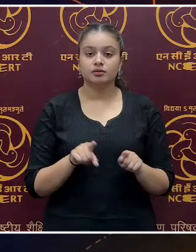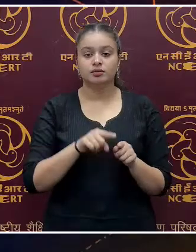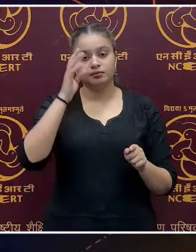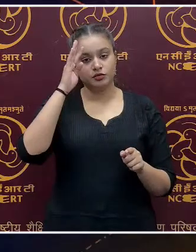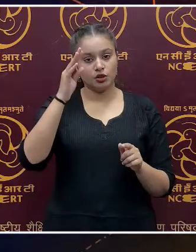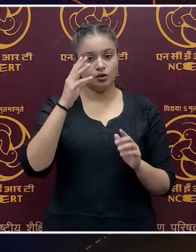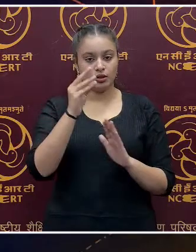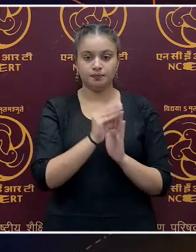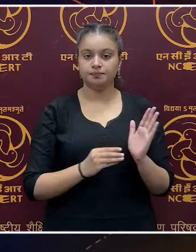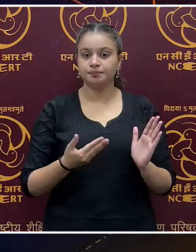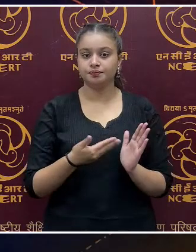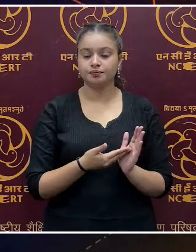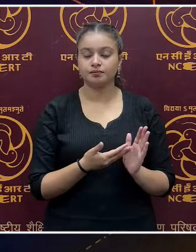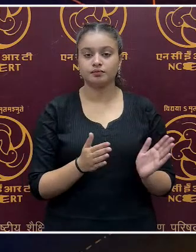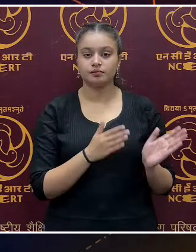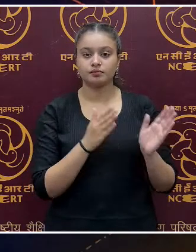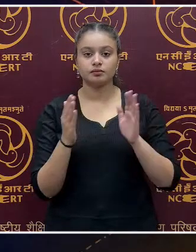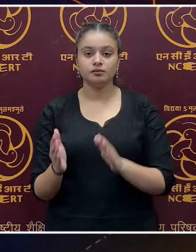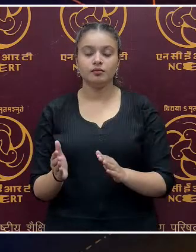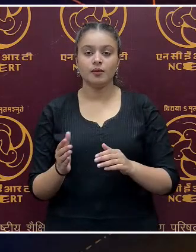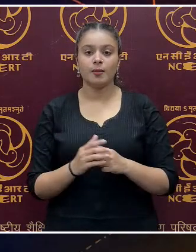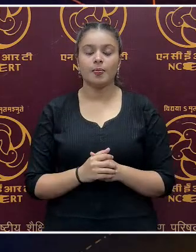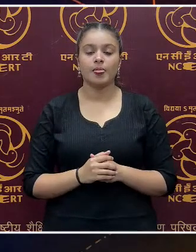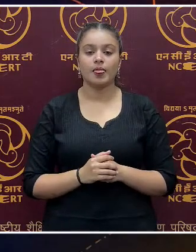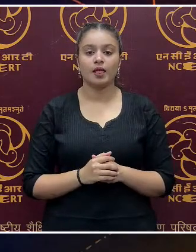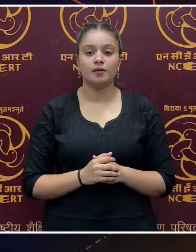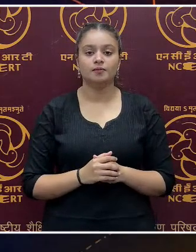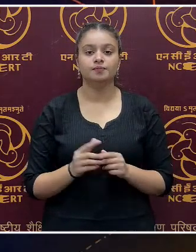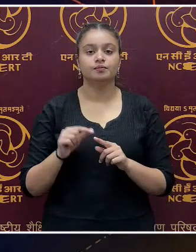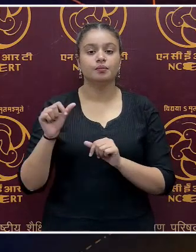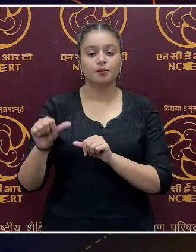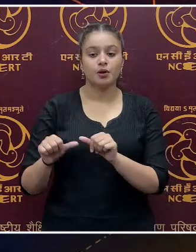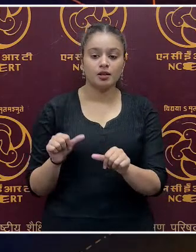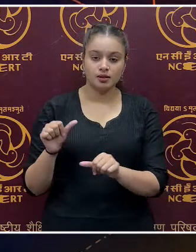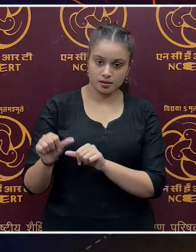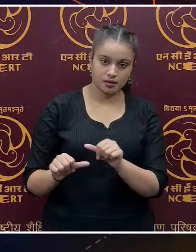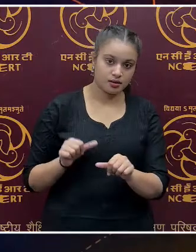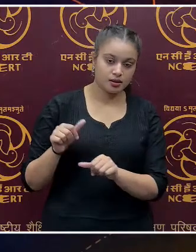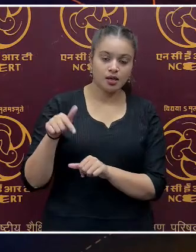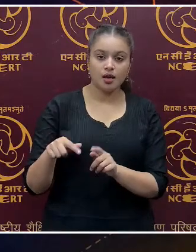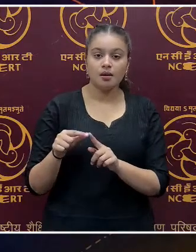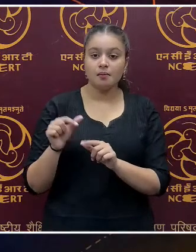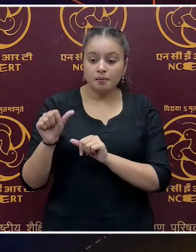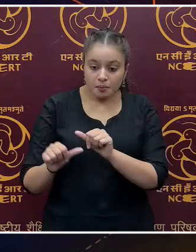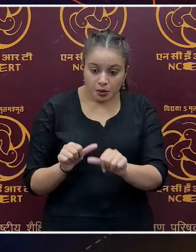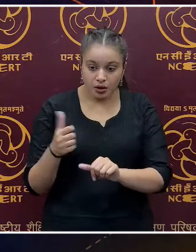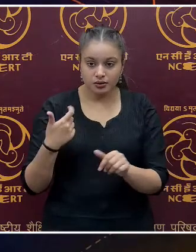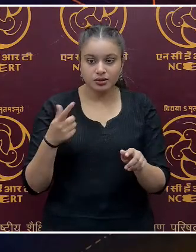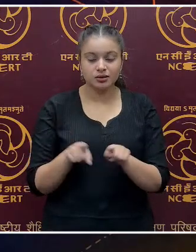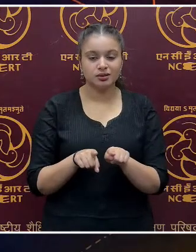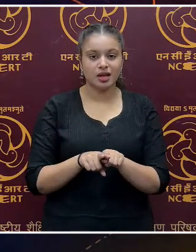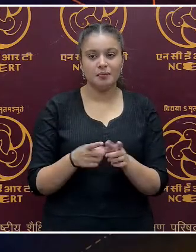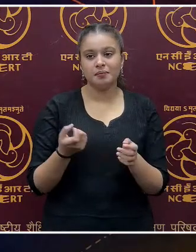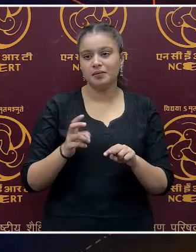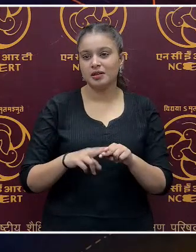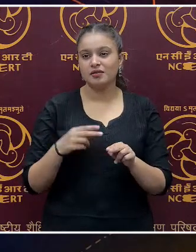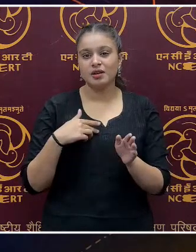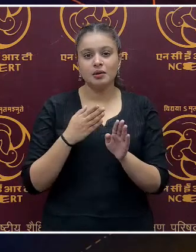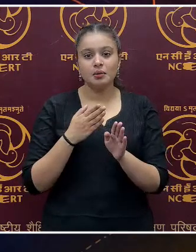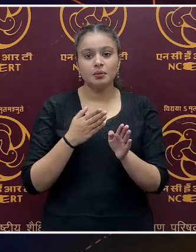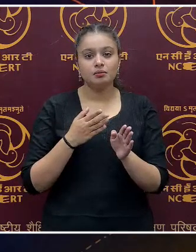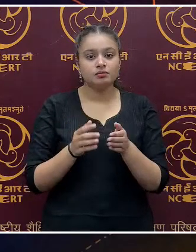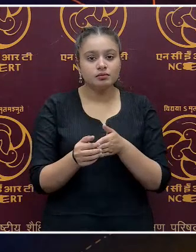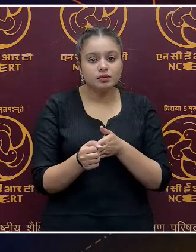theory. And then the next step is procedure. This procedure just like a navigation, how